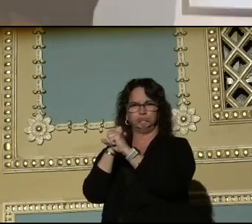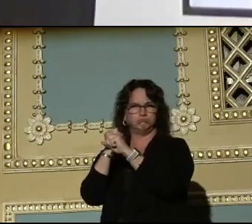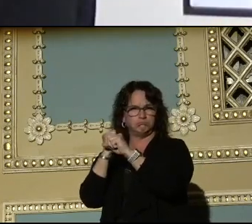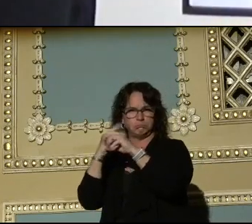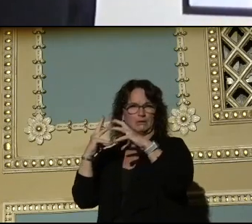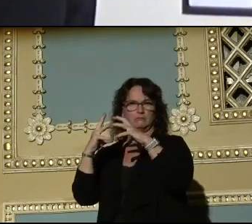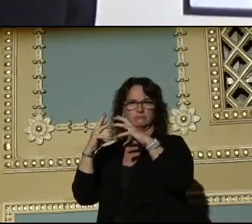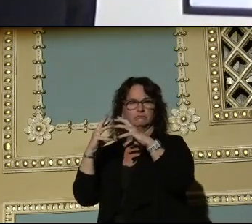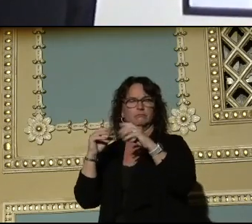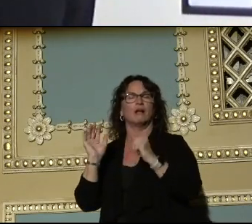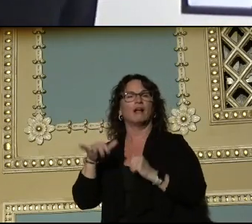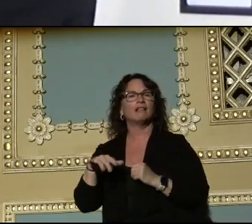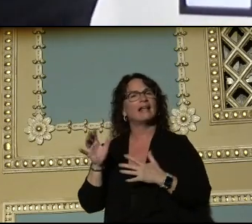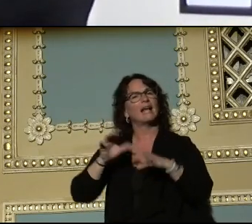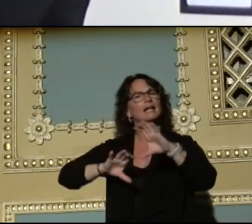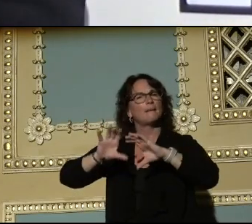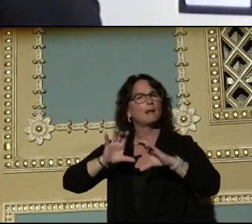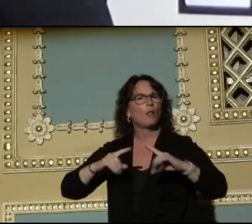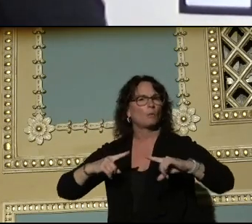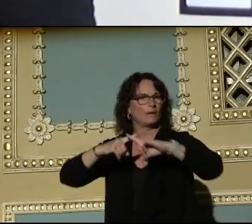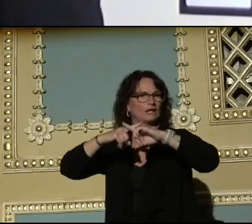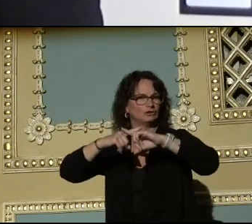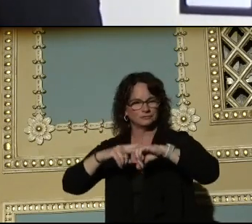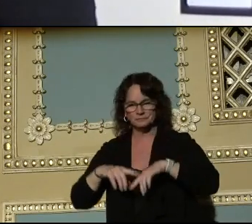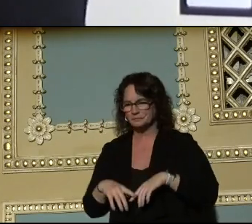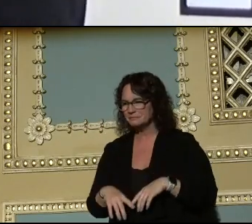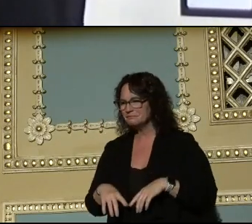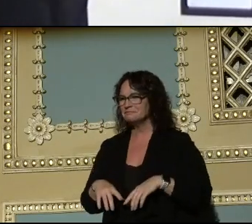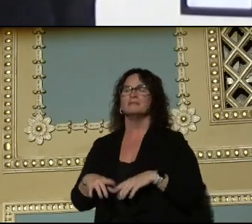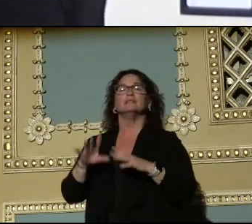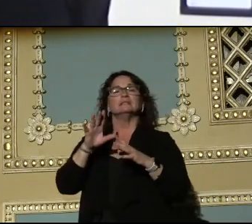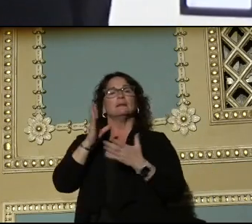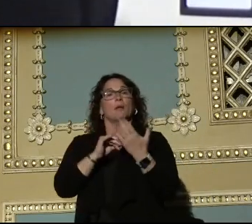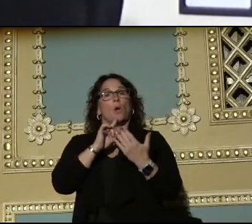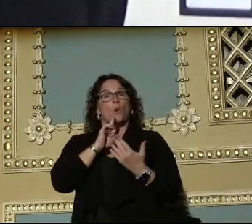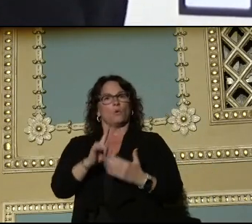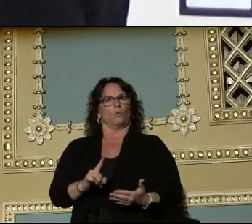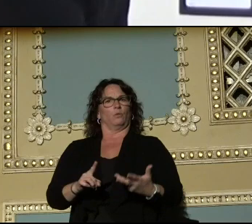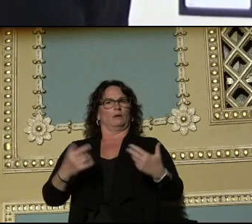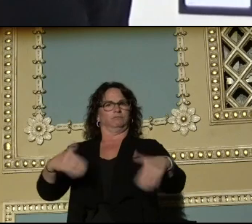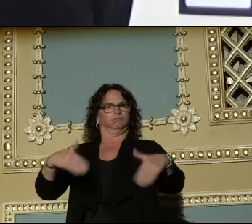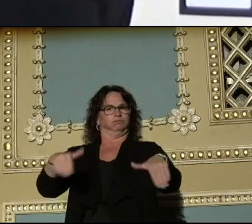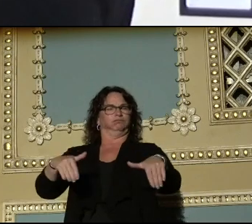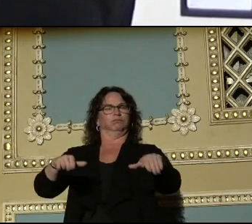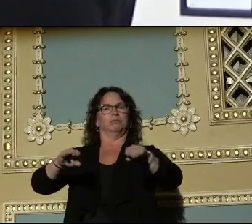reaction. And so you get something really dramatic, vibrant,